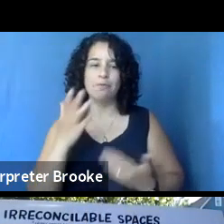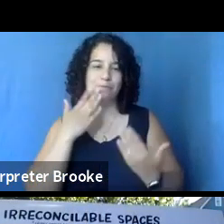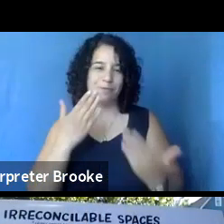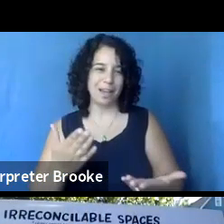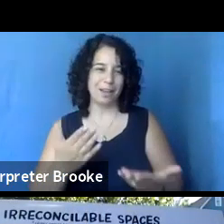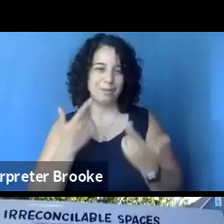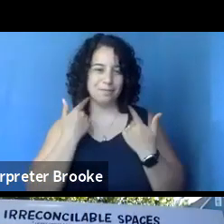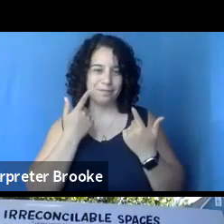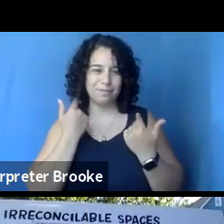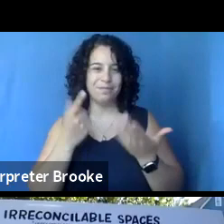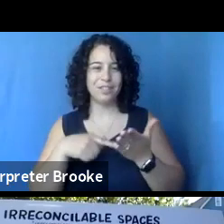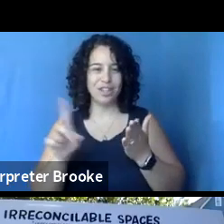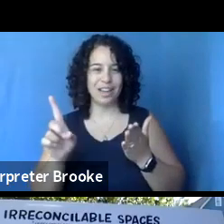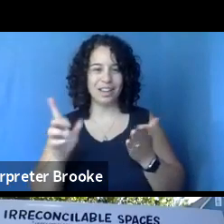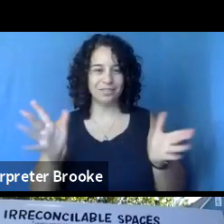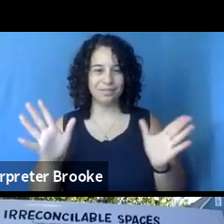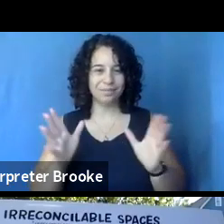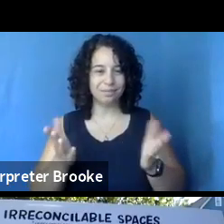Check.